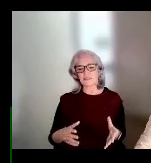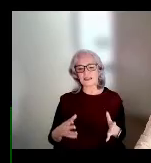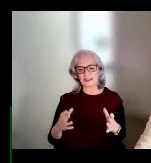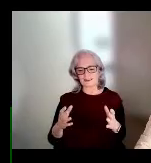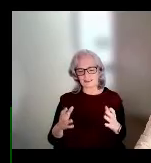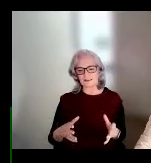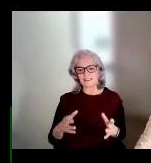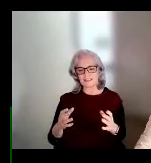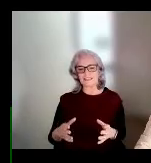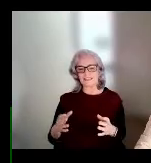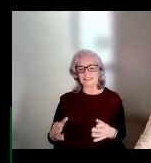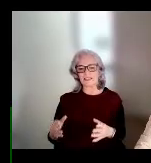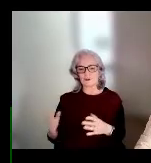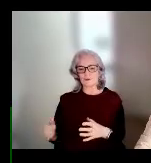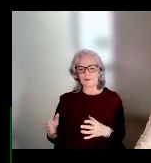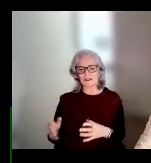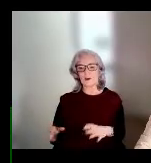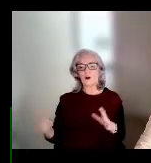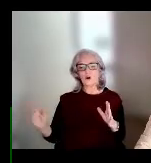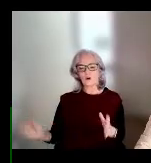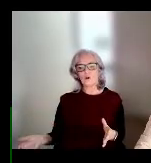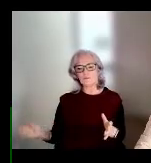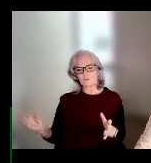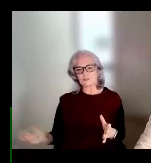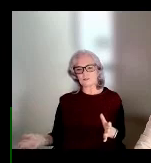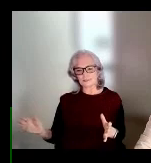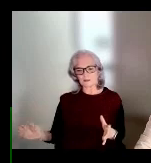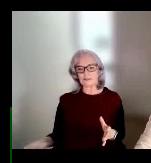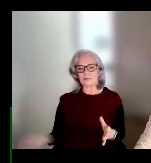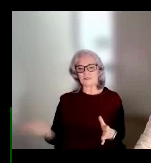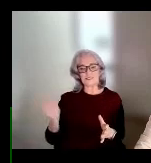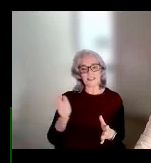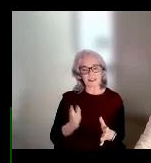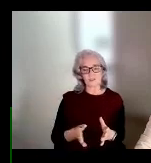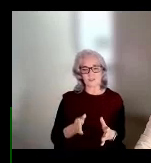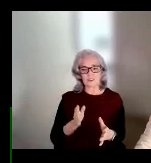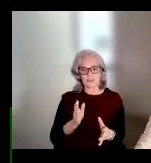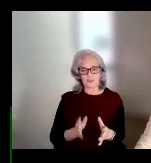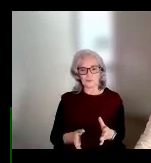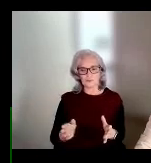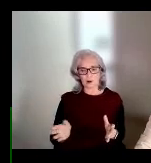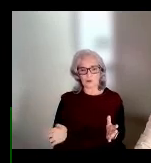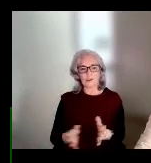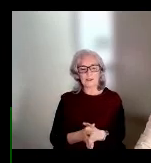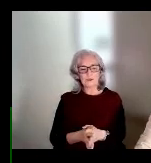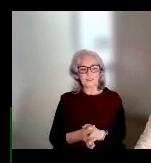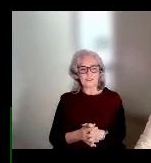services to be an MND clinic care coordinator, or if it was something that was just tacked onto their